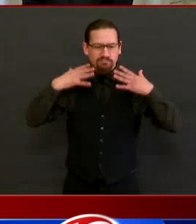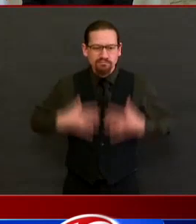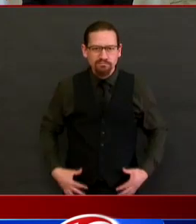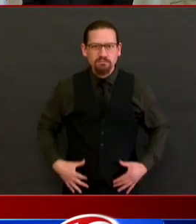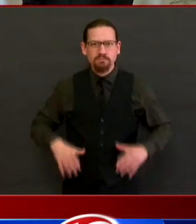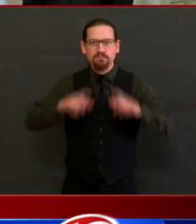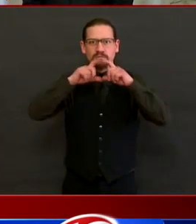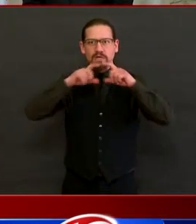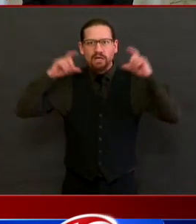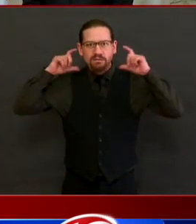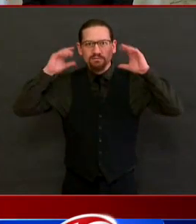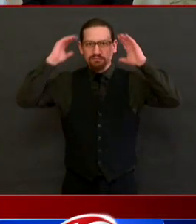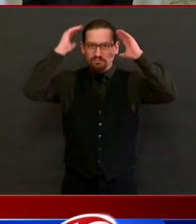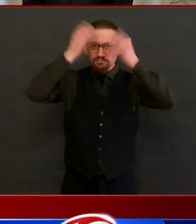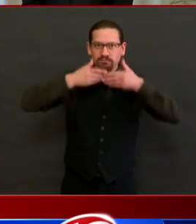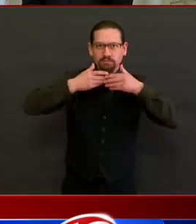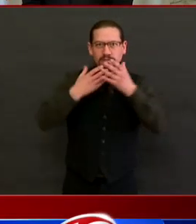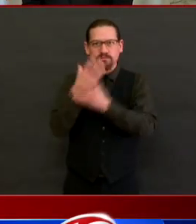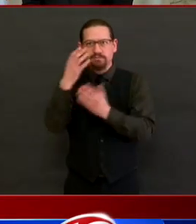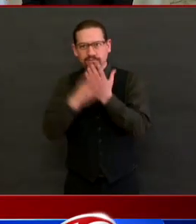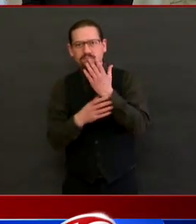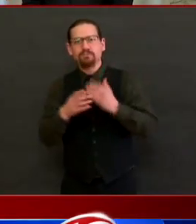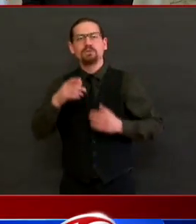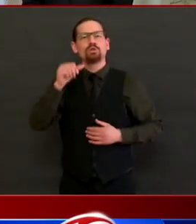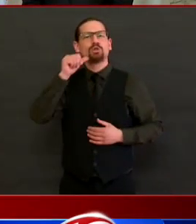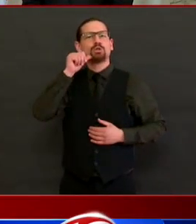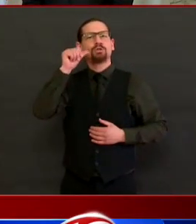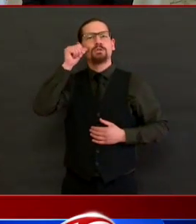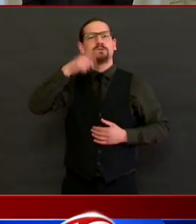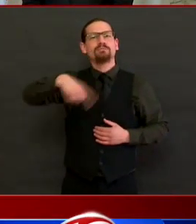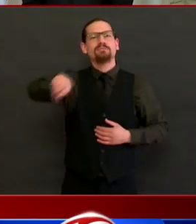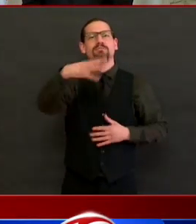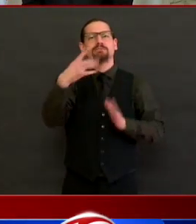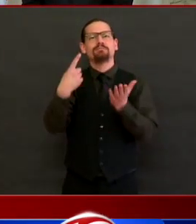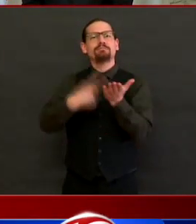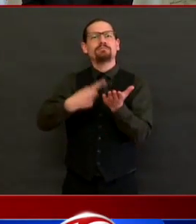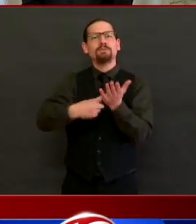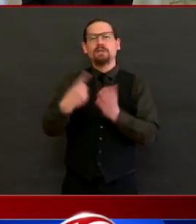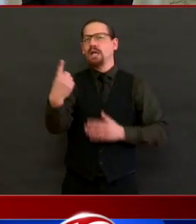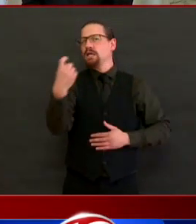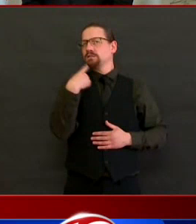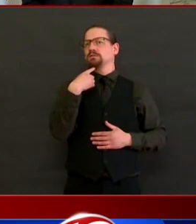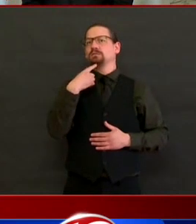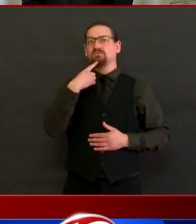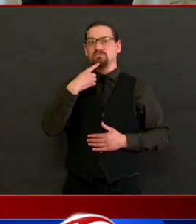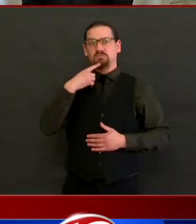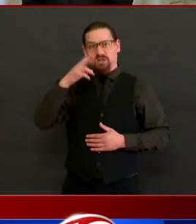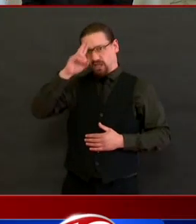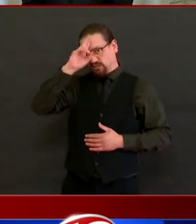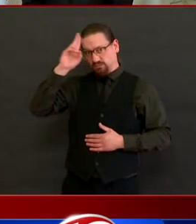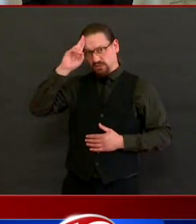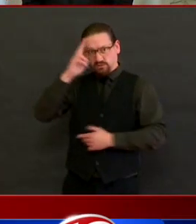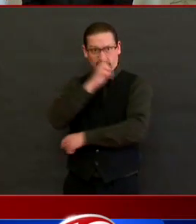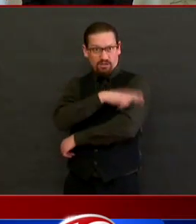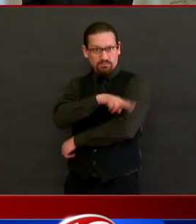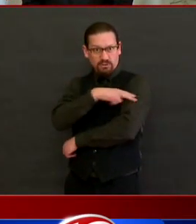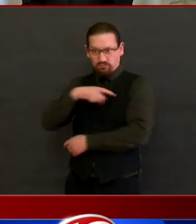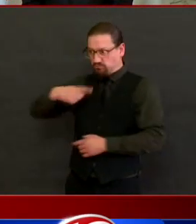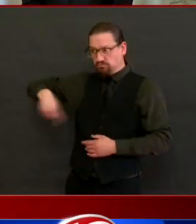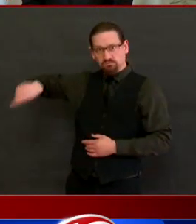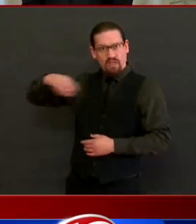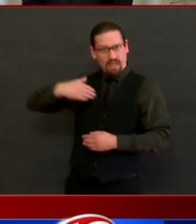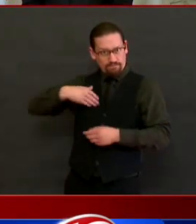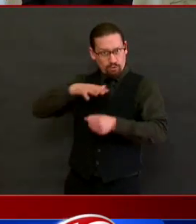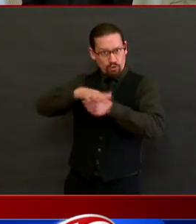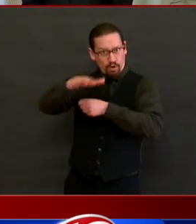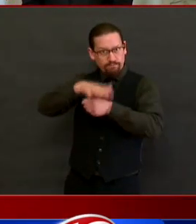the question was, are the hospitals all set? Do they have enough PPE that they need? And what I said